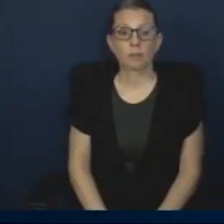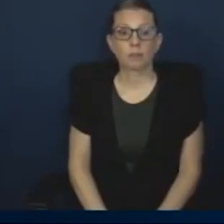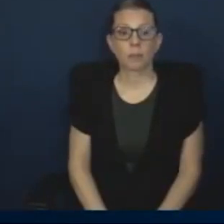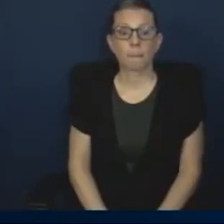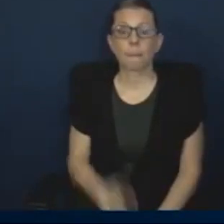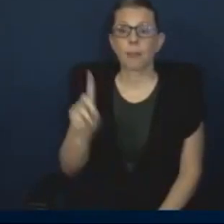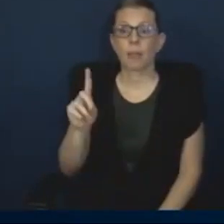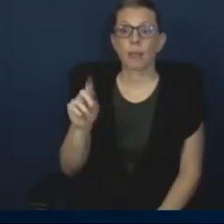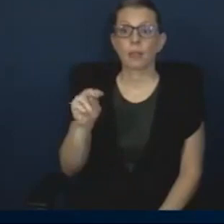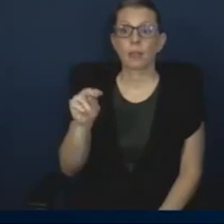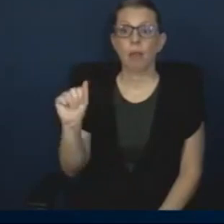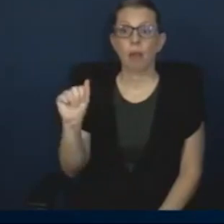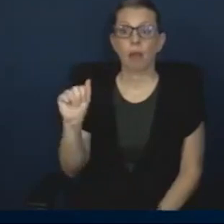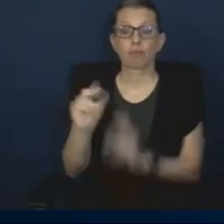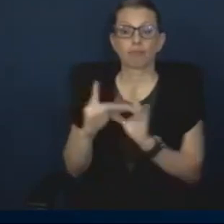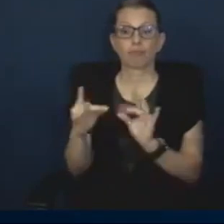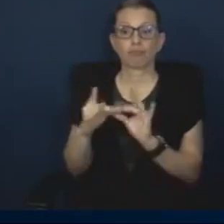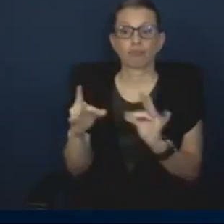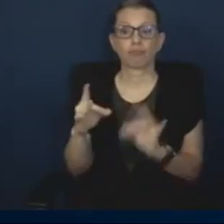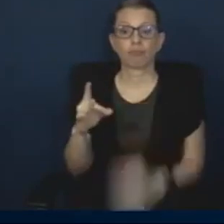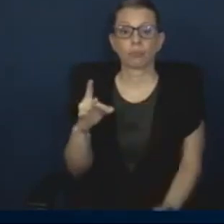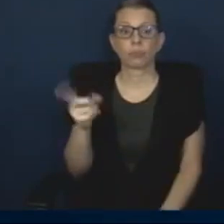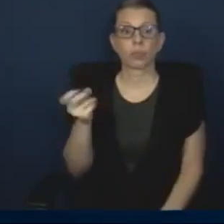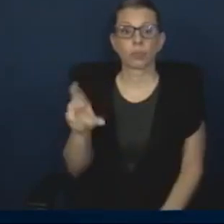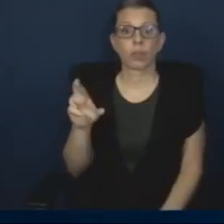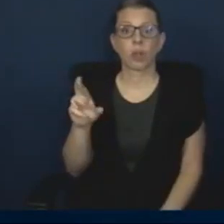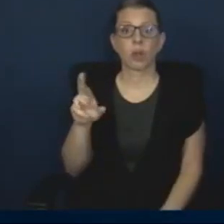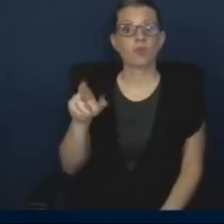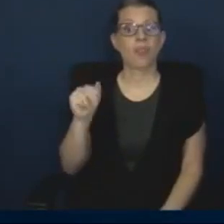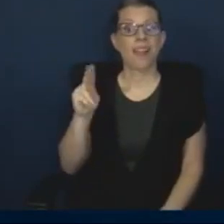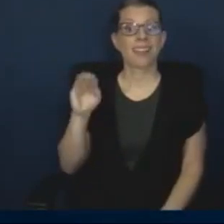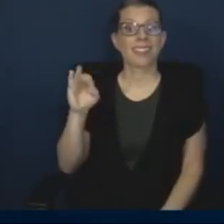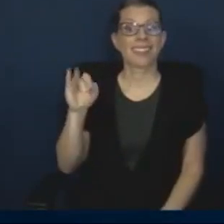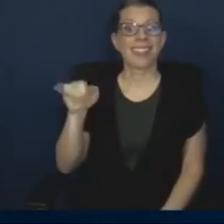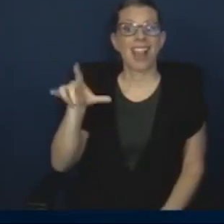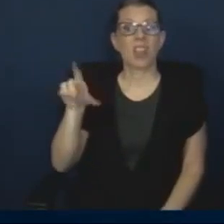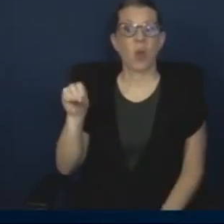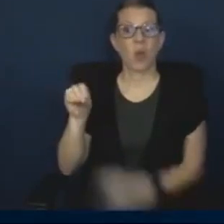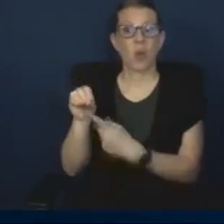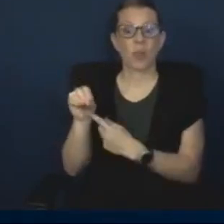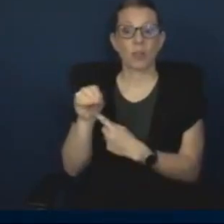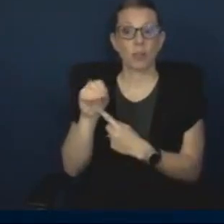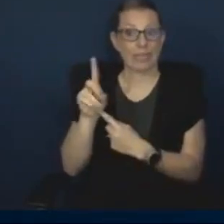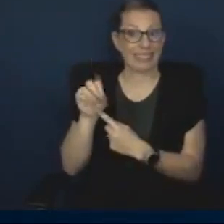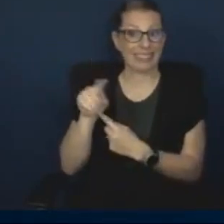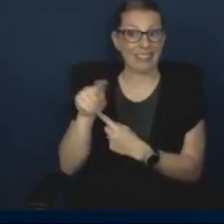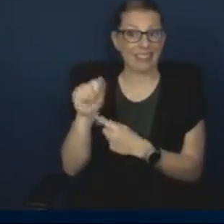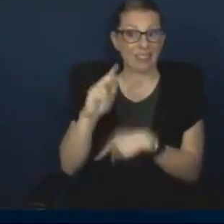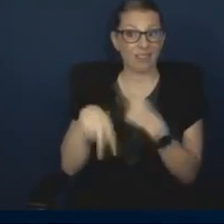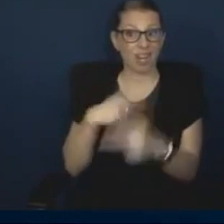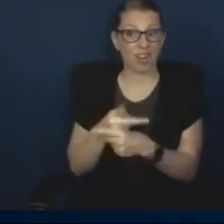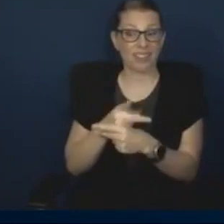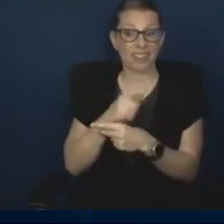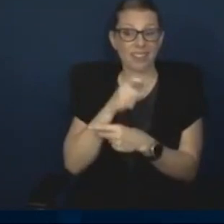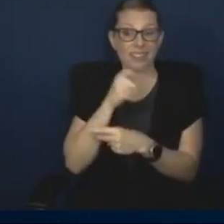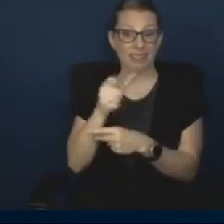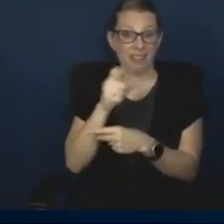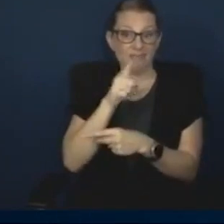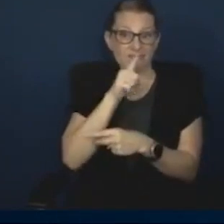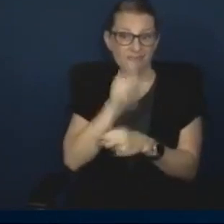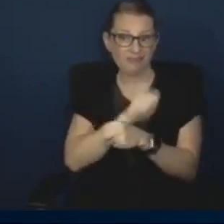is Dr. Racaniello, are you saying that the Delta variant is not really different?